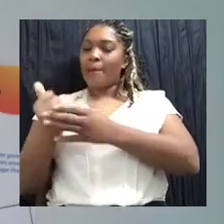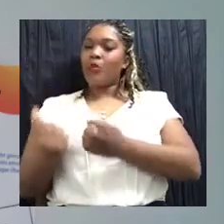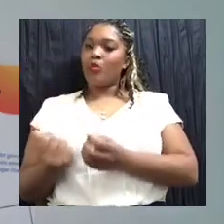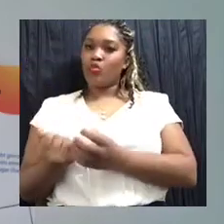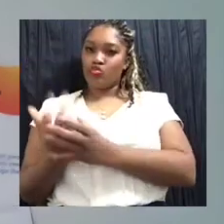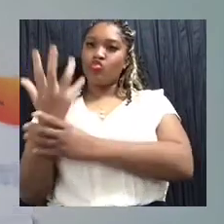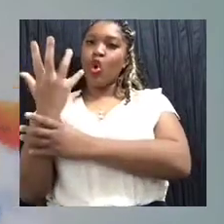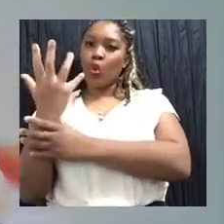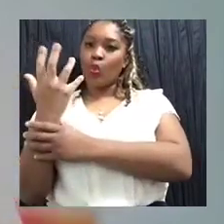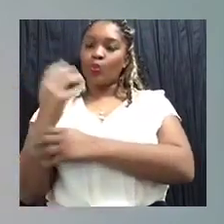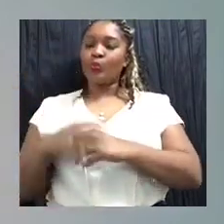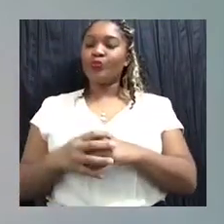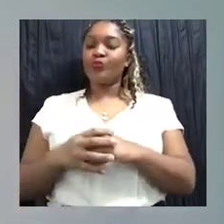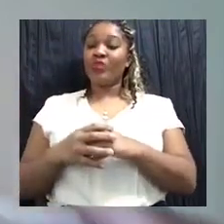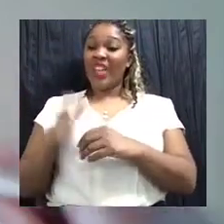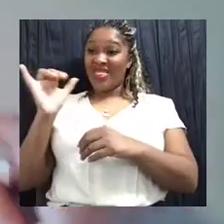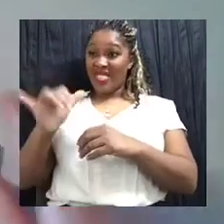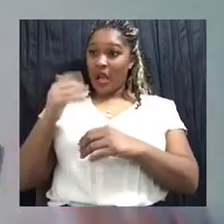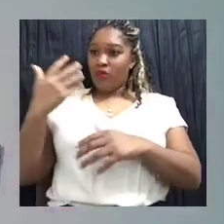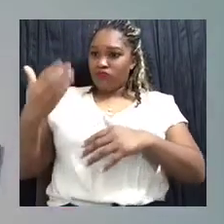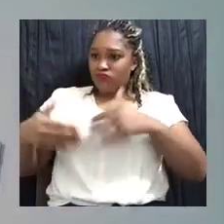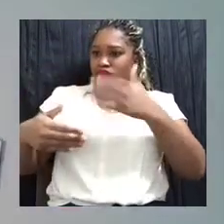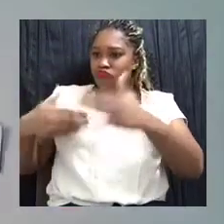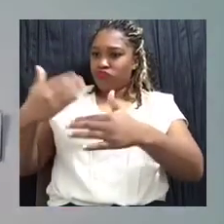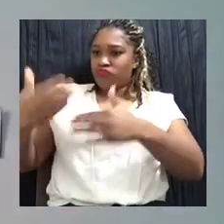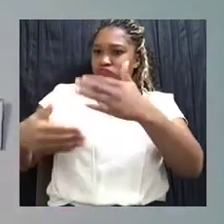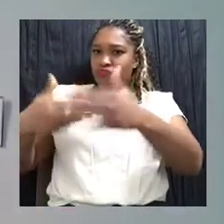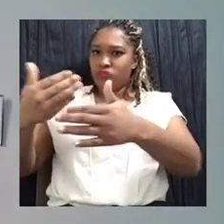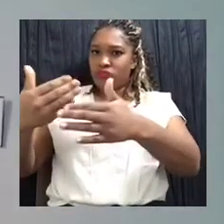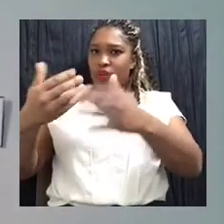This whole process of